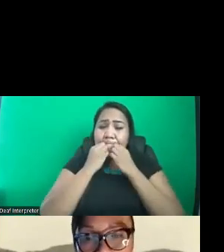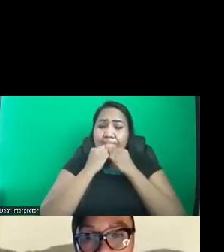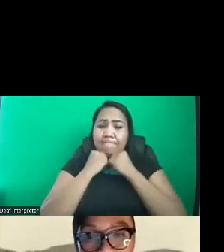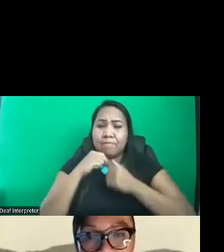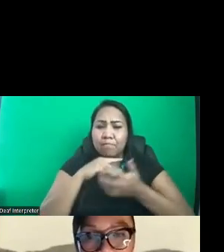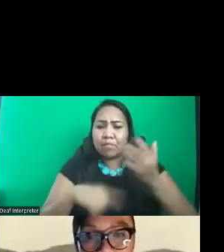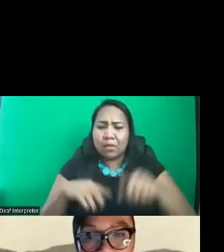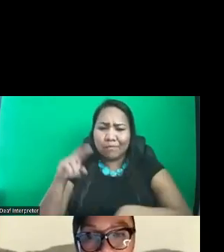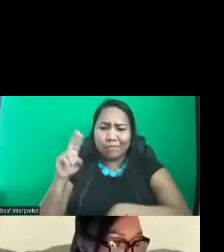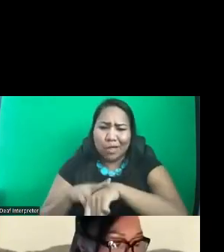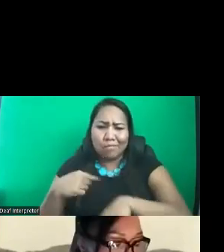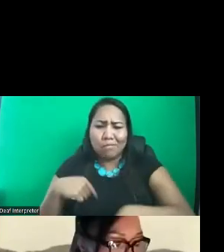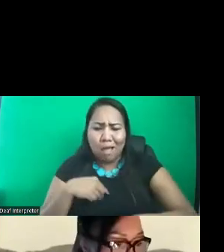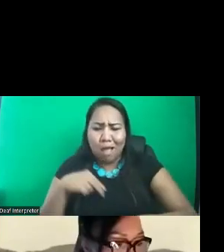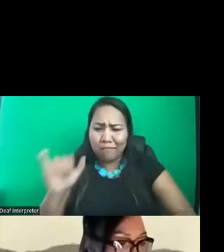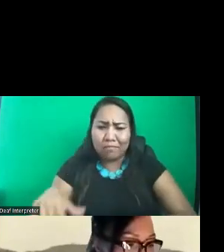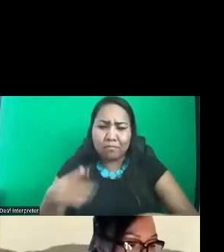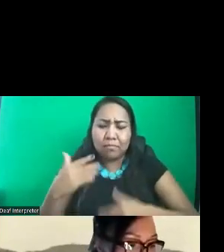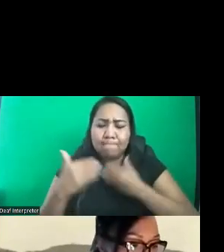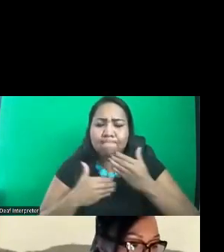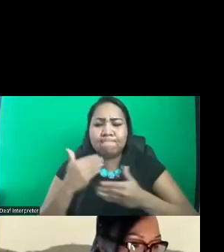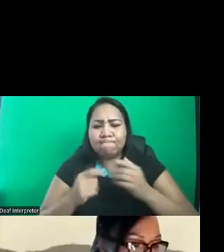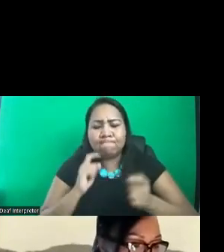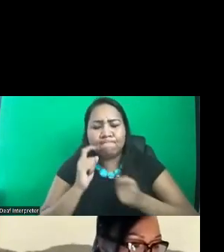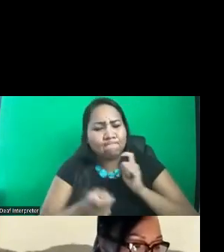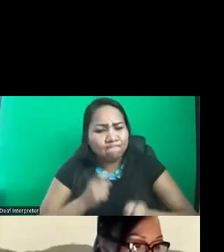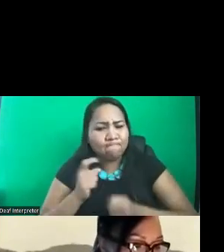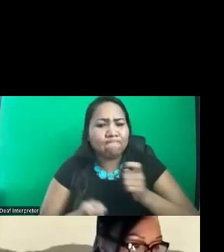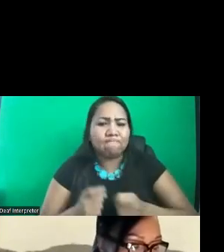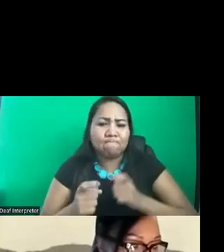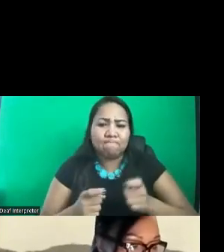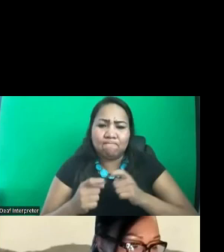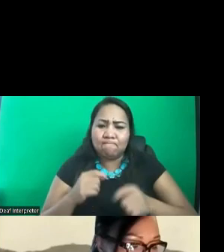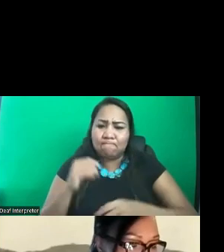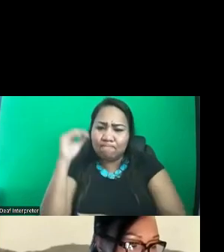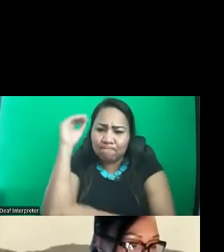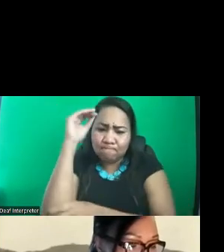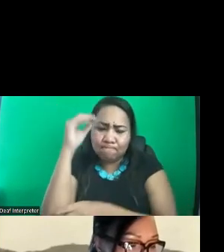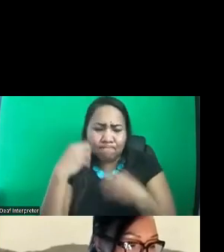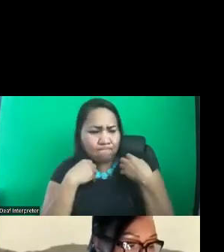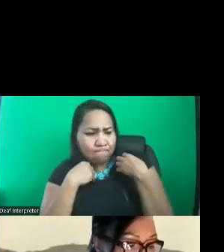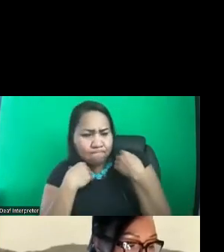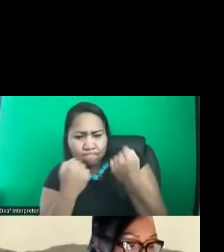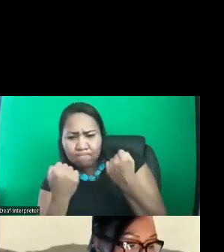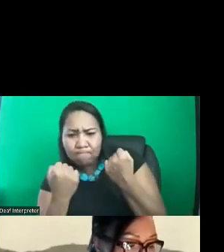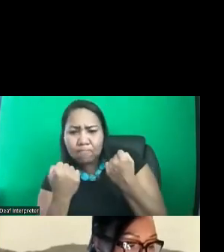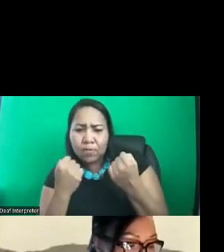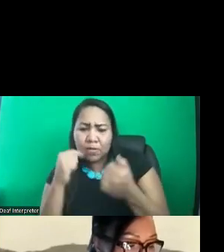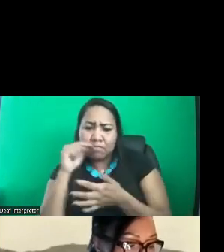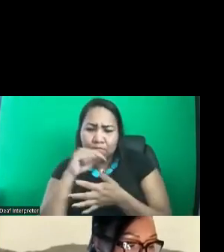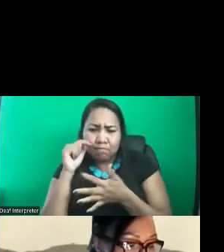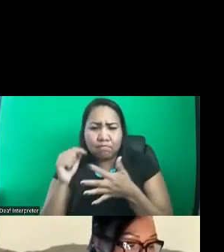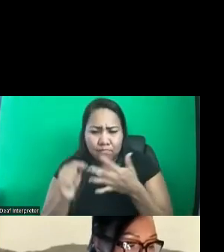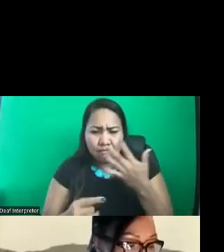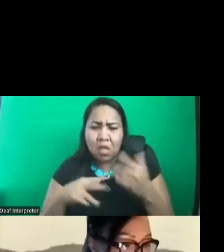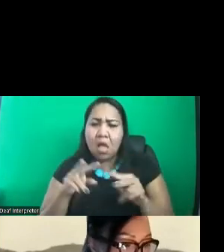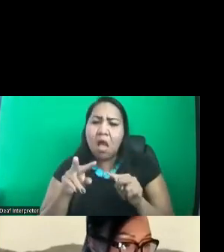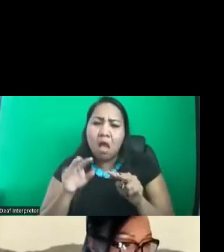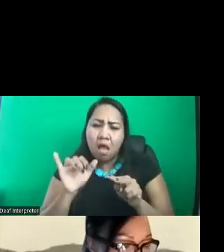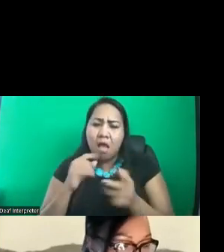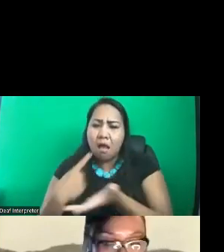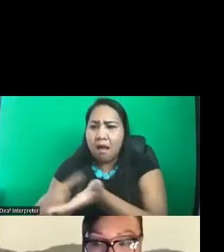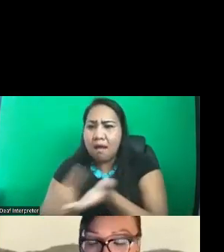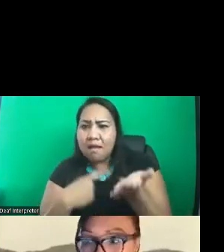and fortitude, just things that you could explore with your students. So there's more room